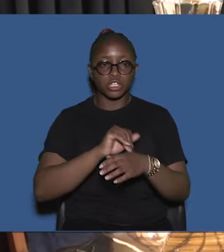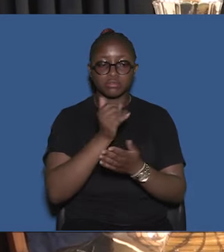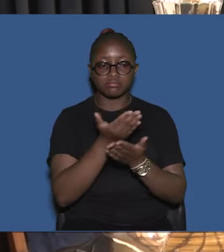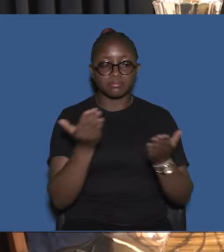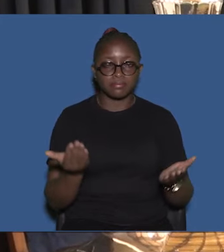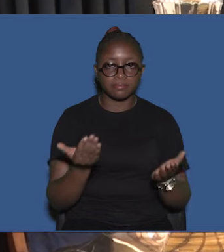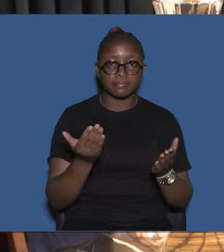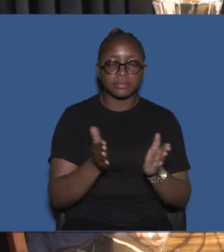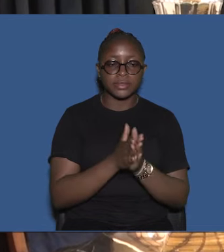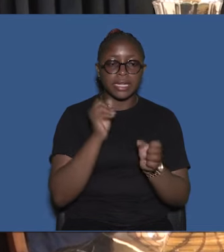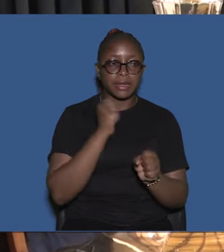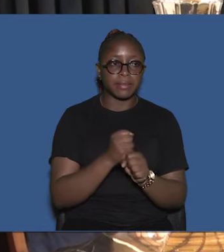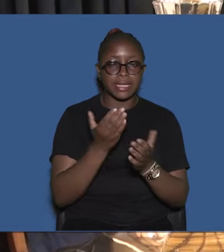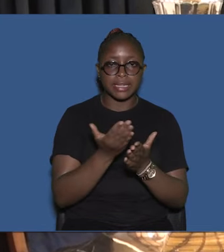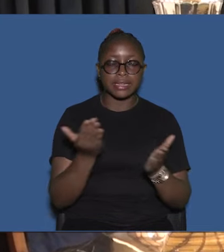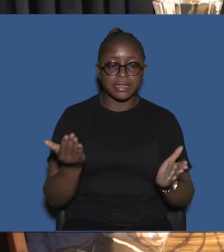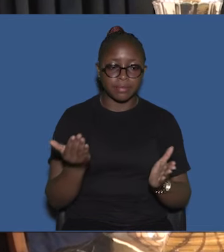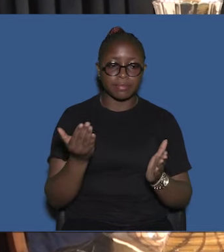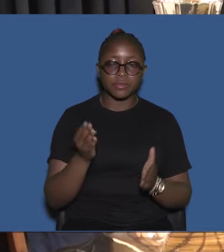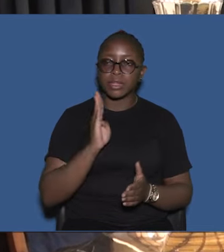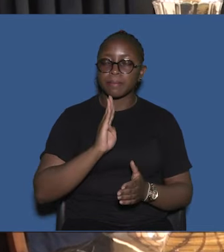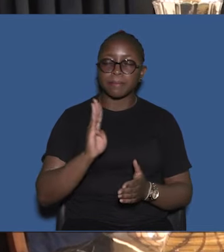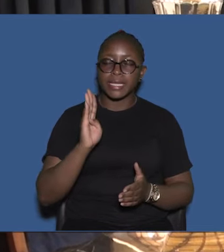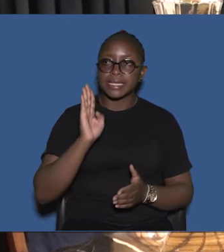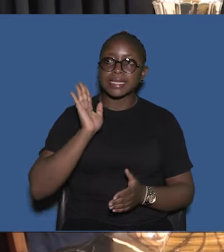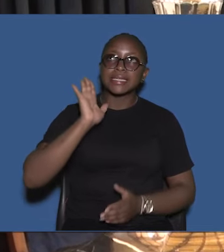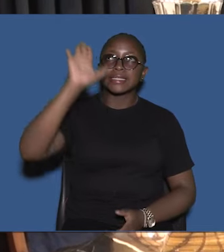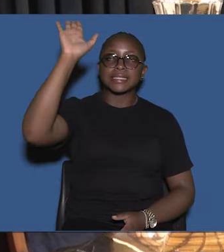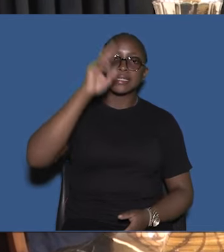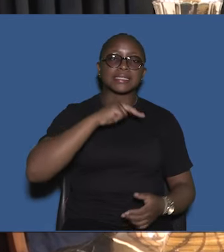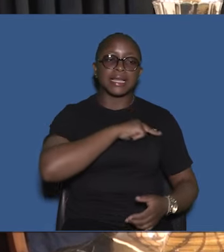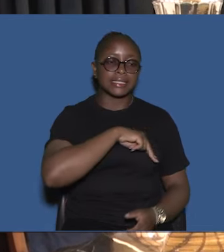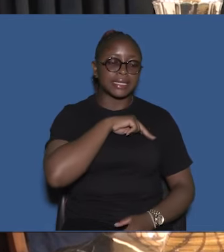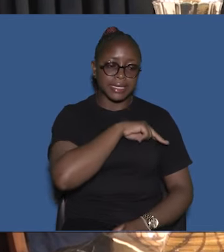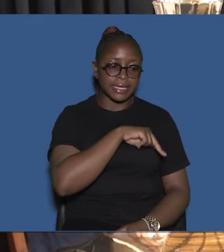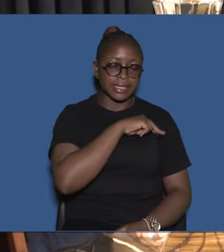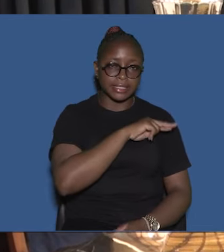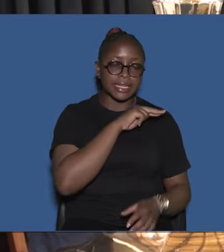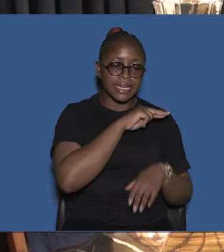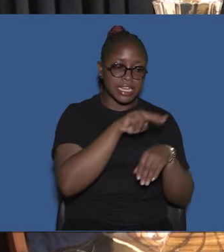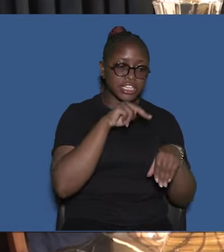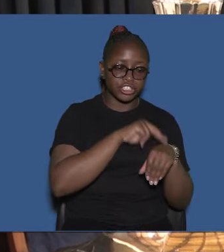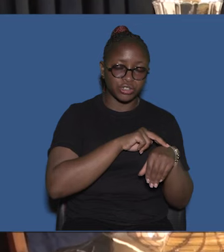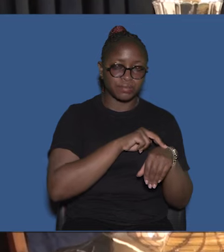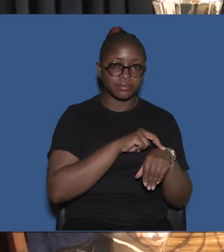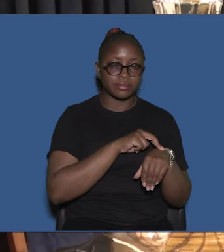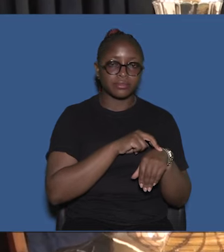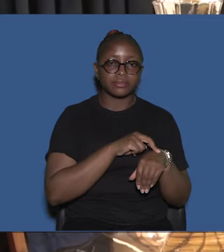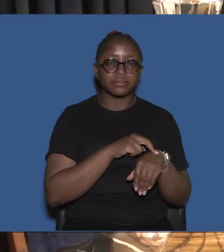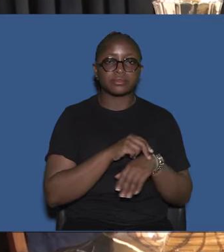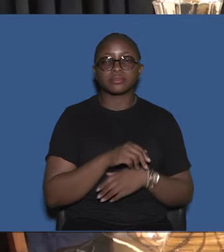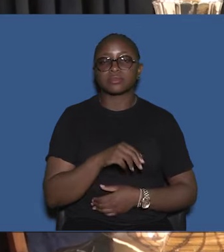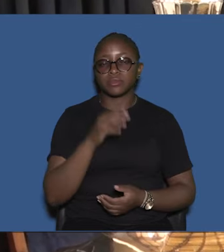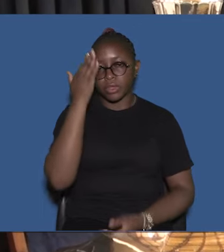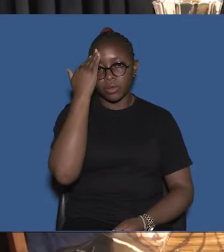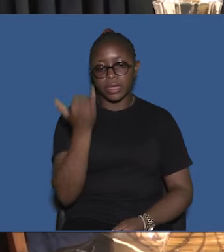and made them to be his nation, to be his precious nation, was because he